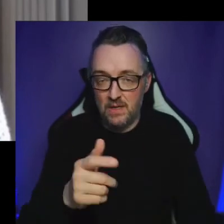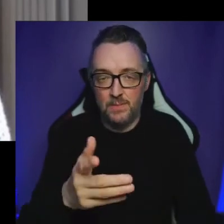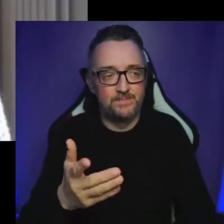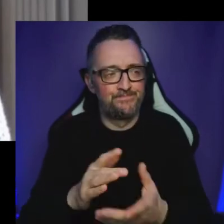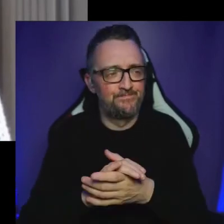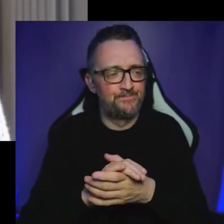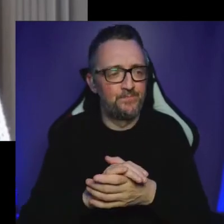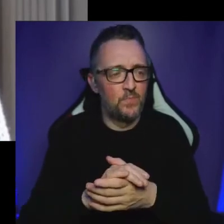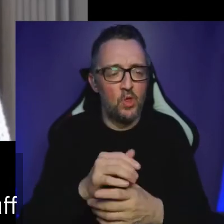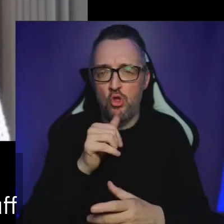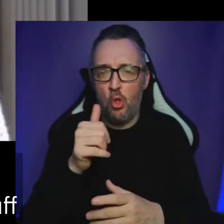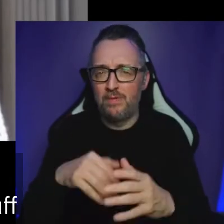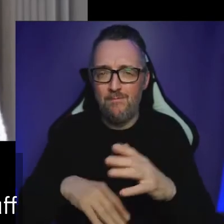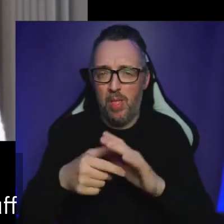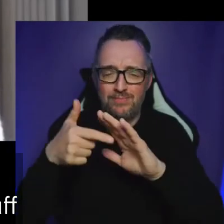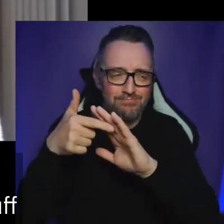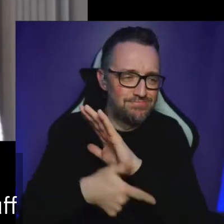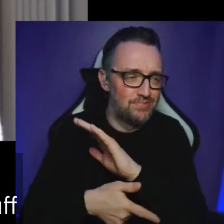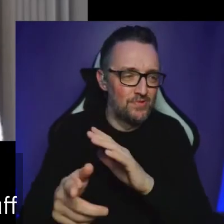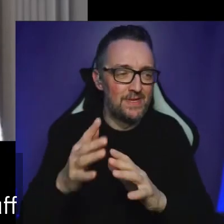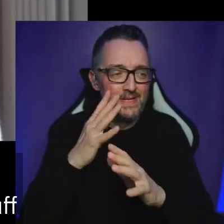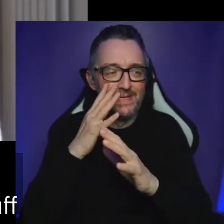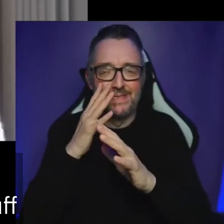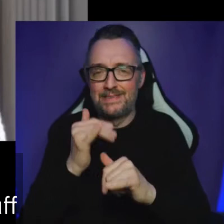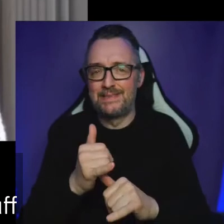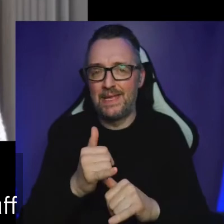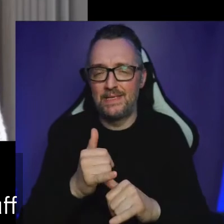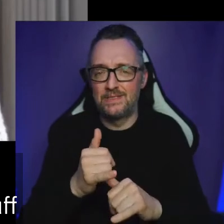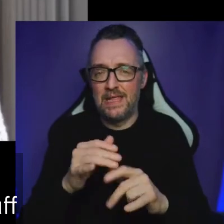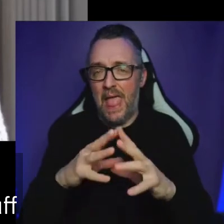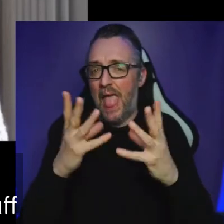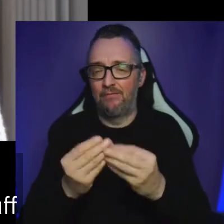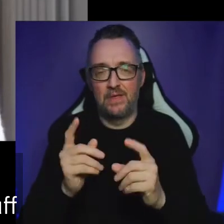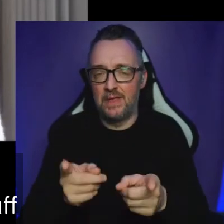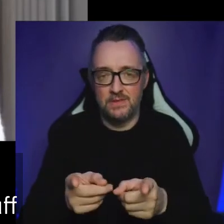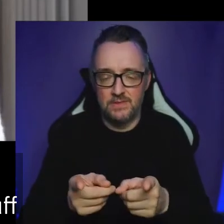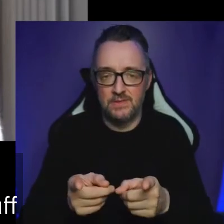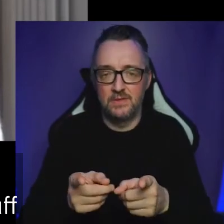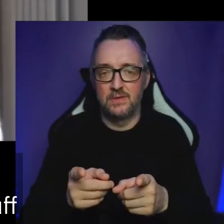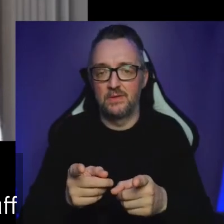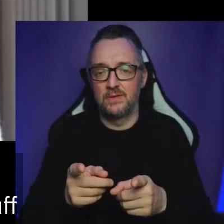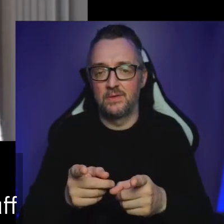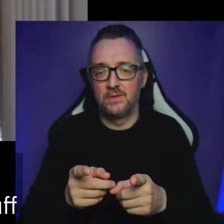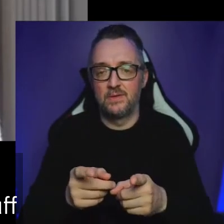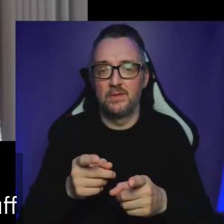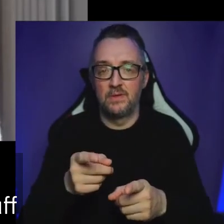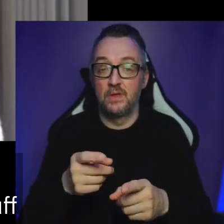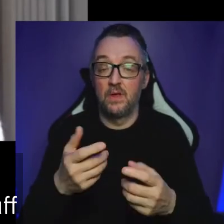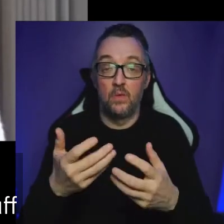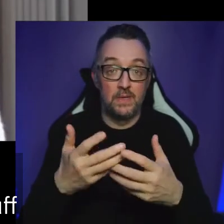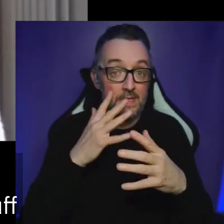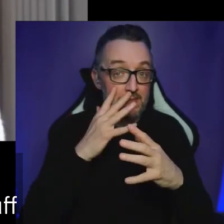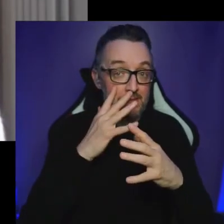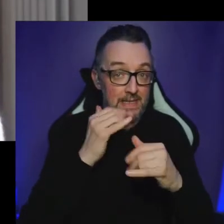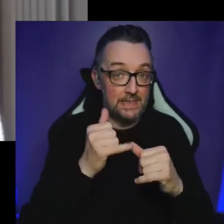not comprehensive. So they don't test all of the things that you can test. And where they are testing sort of a